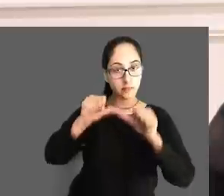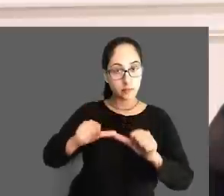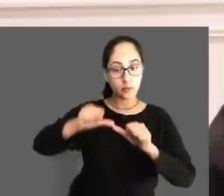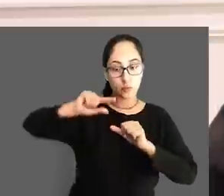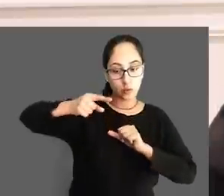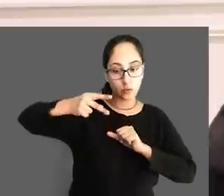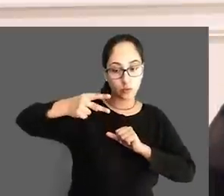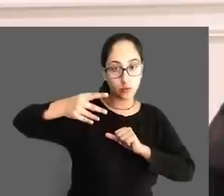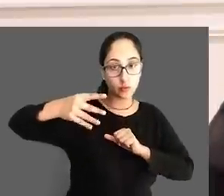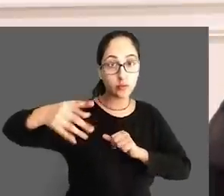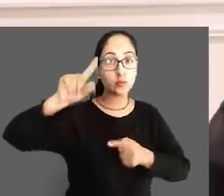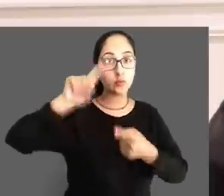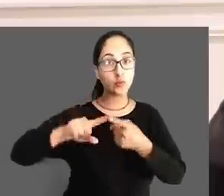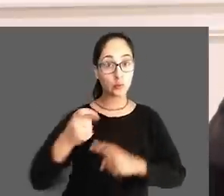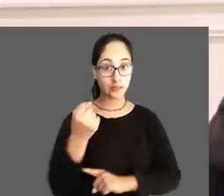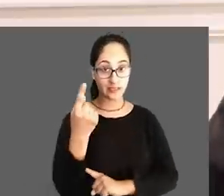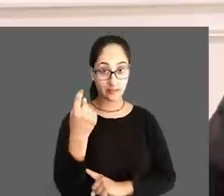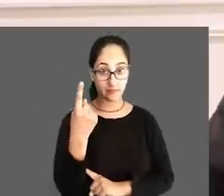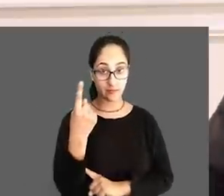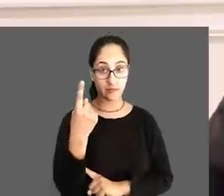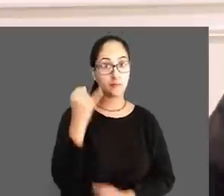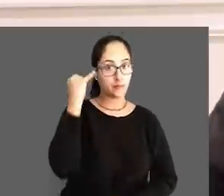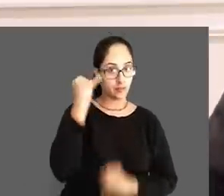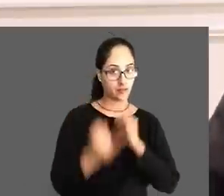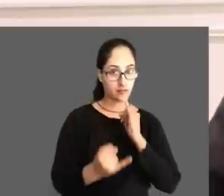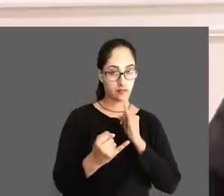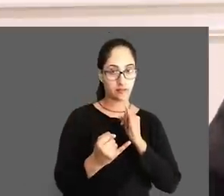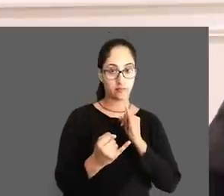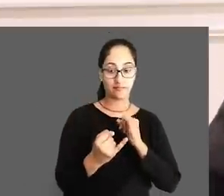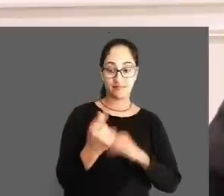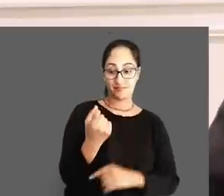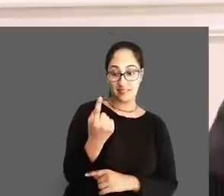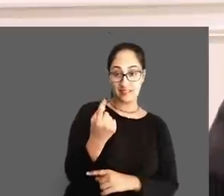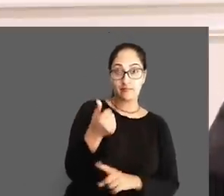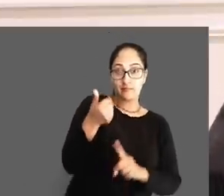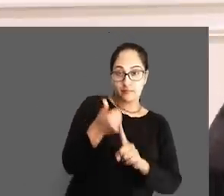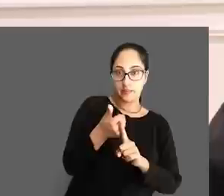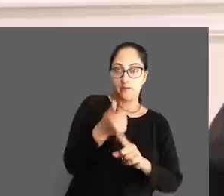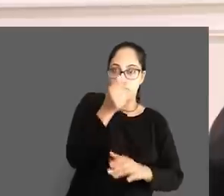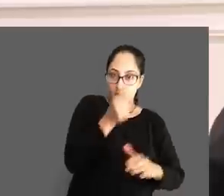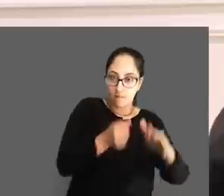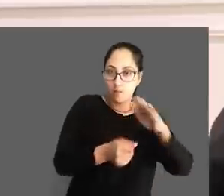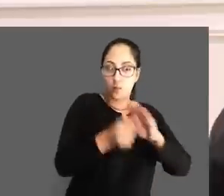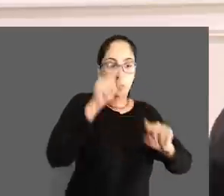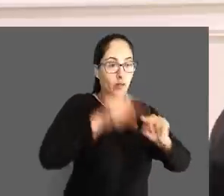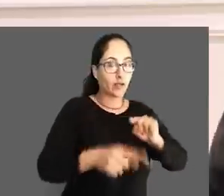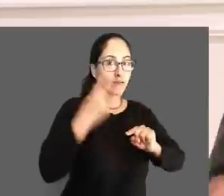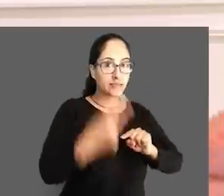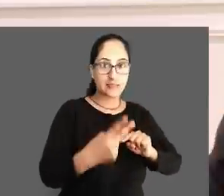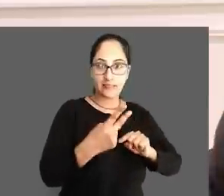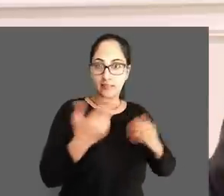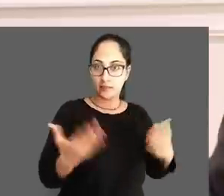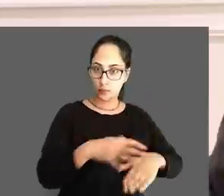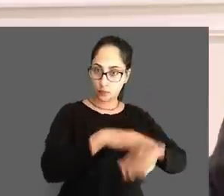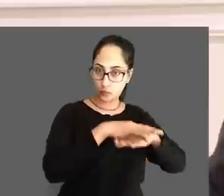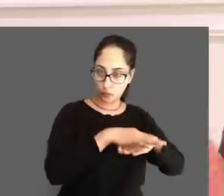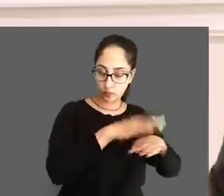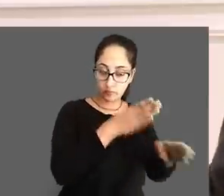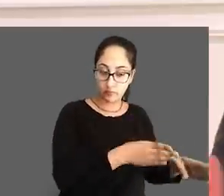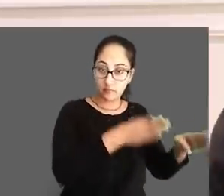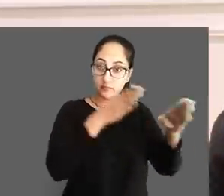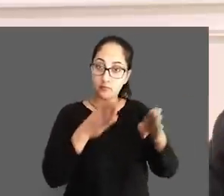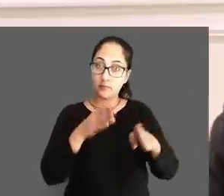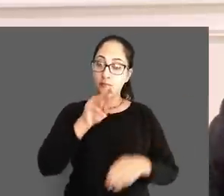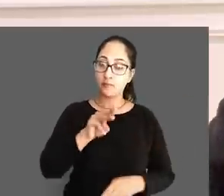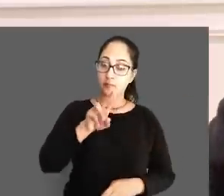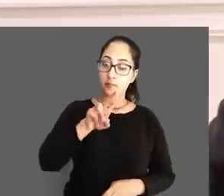physical world. Another Shia community are the Musta'li Ismailis, and one of the sub-communities, which